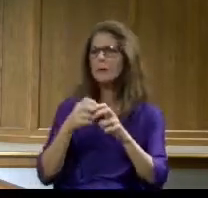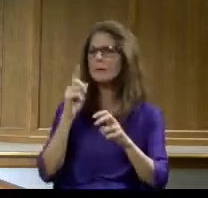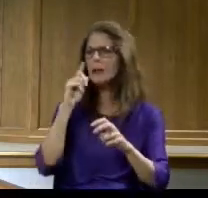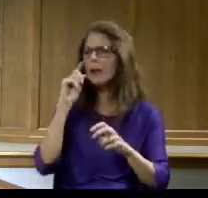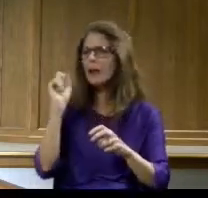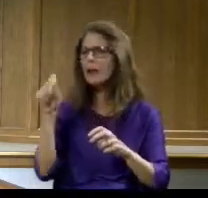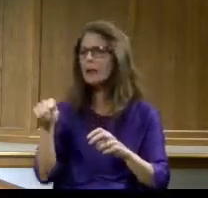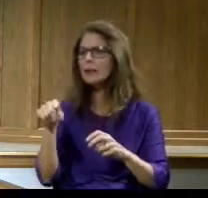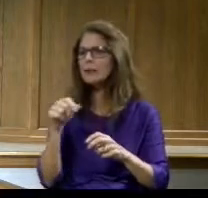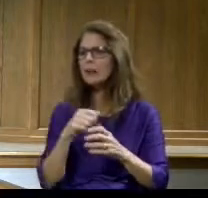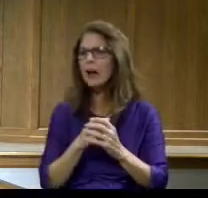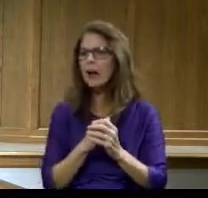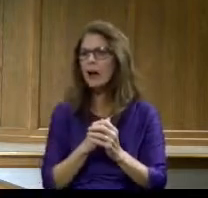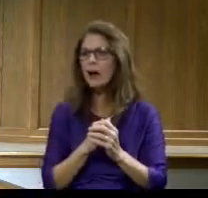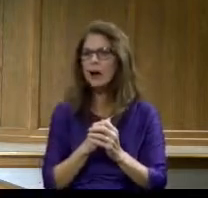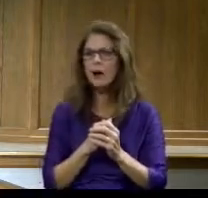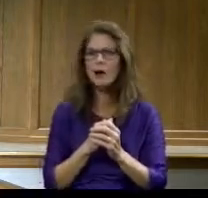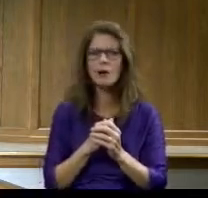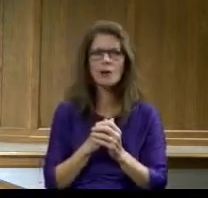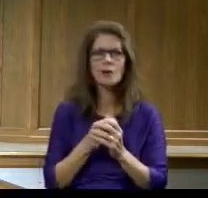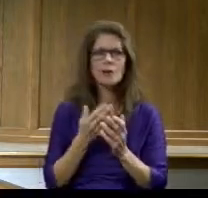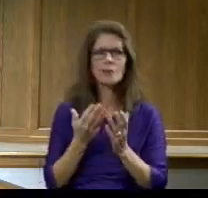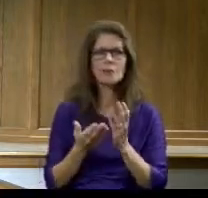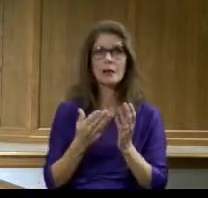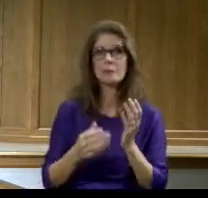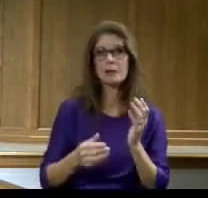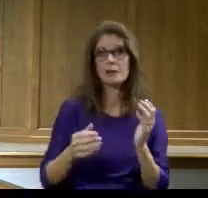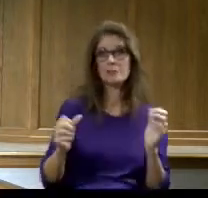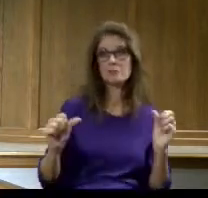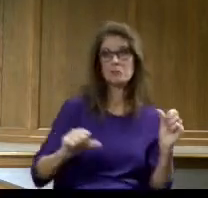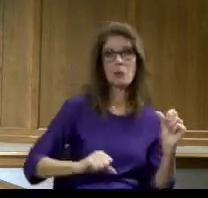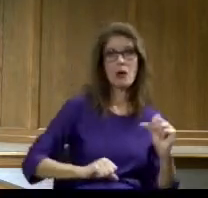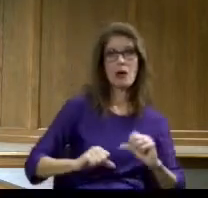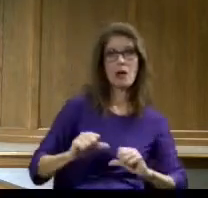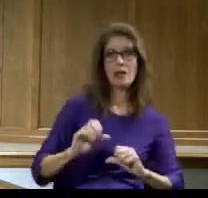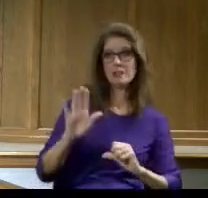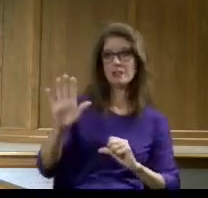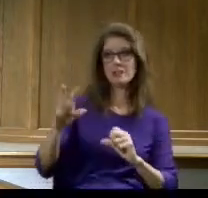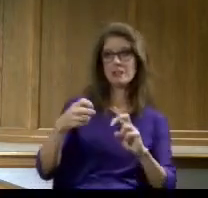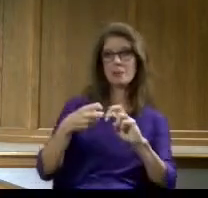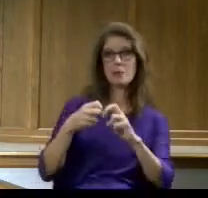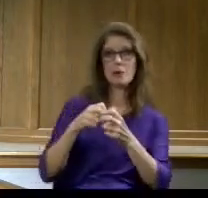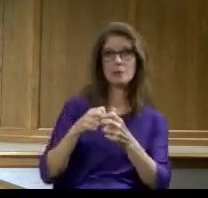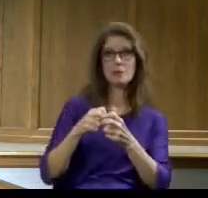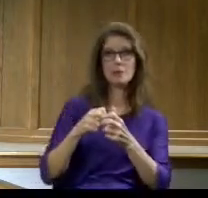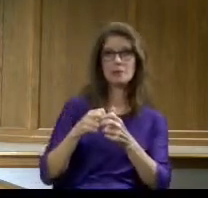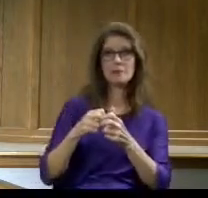Therefore, pride is their necklace. They clothe themselves with violence.